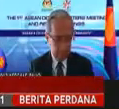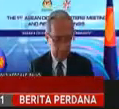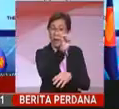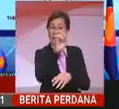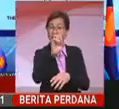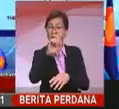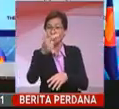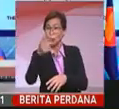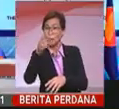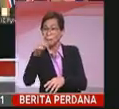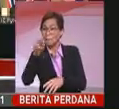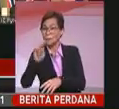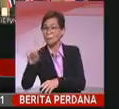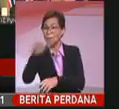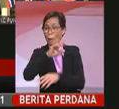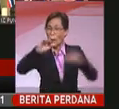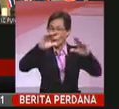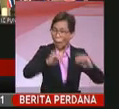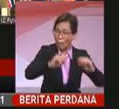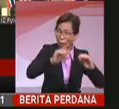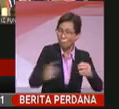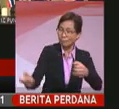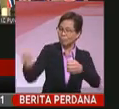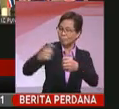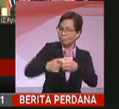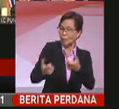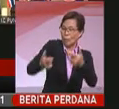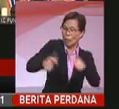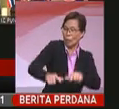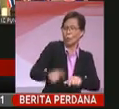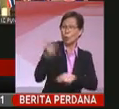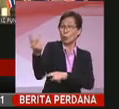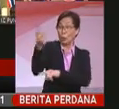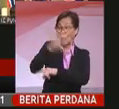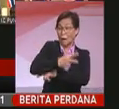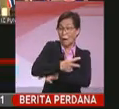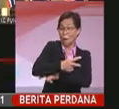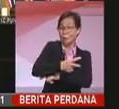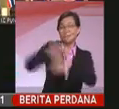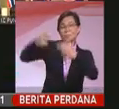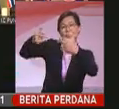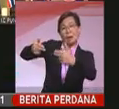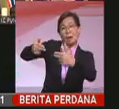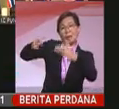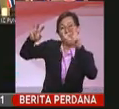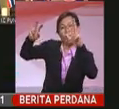ADG Min 1 dan mesyuarat-mesyuarat berkaitan berlangsung selama dua hari secara maya